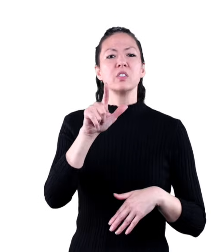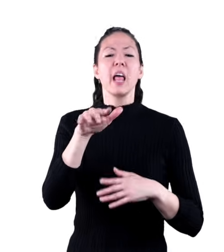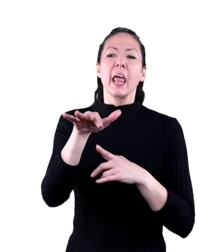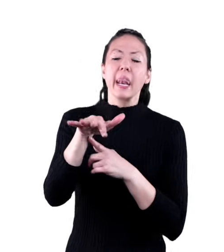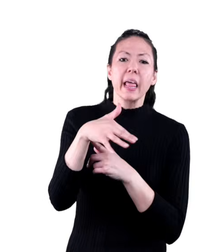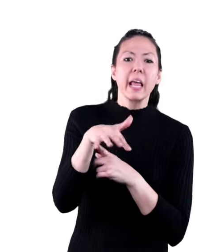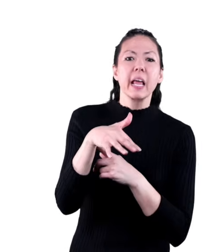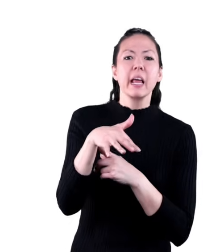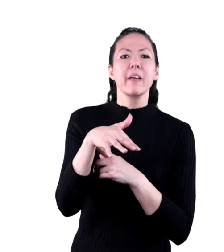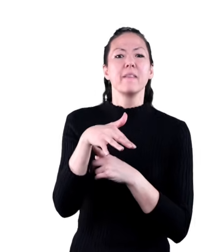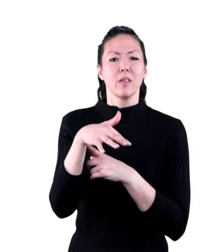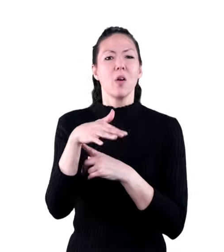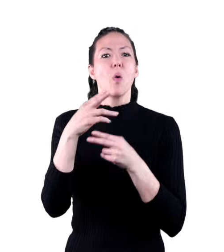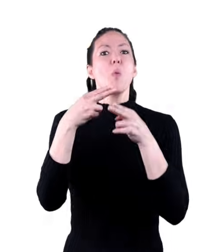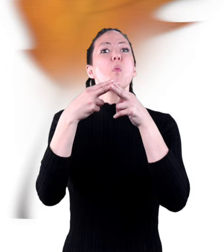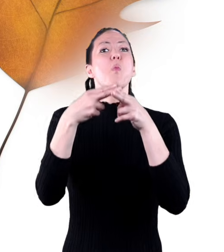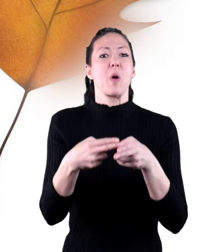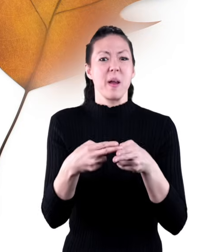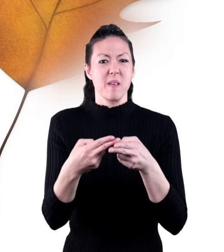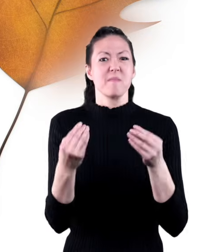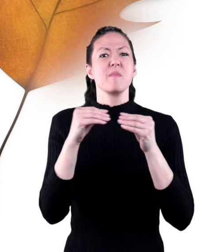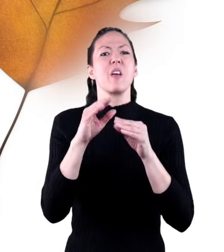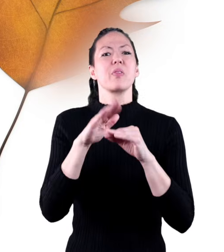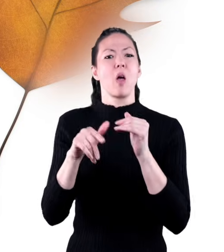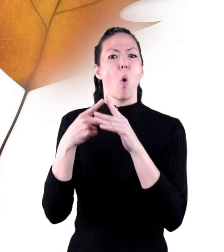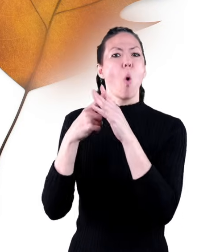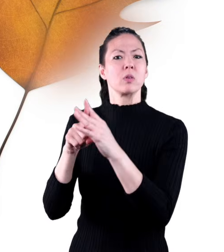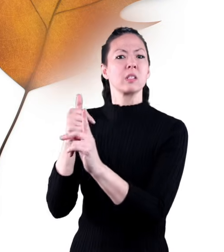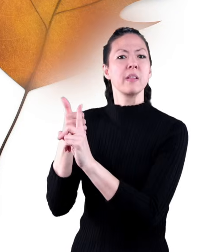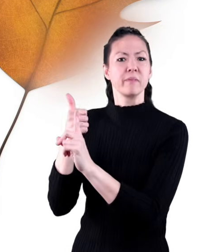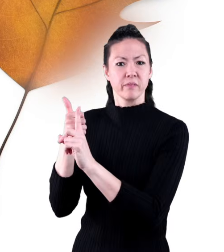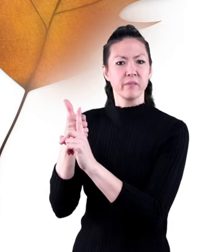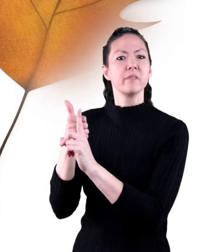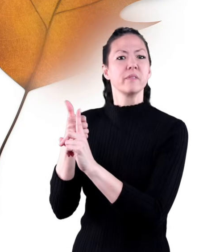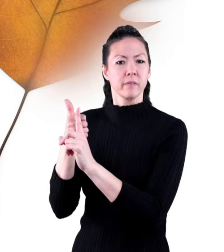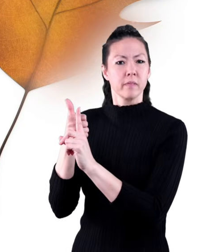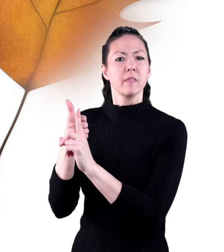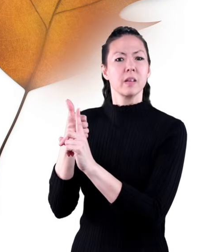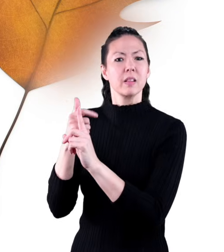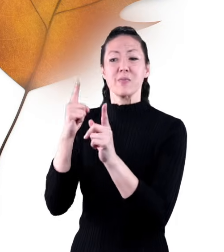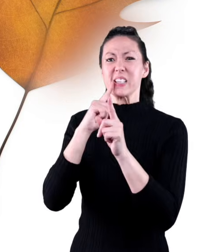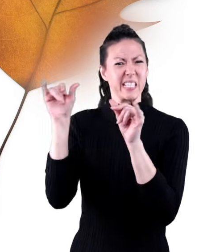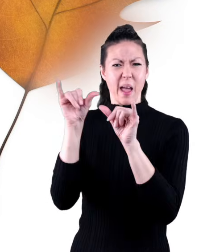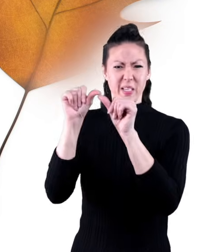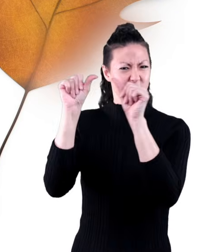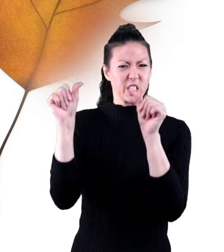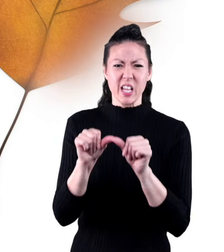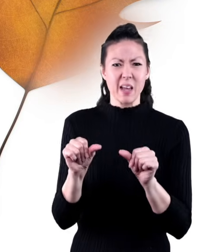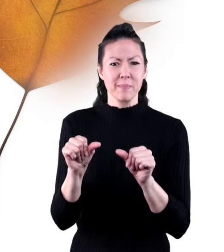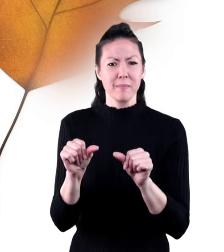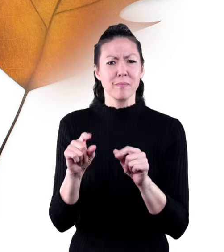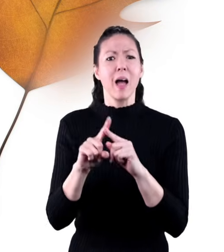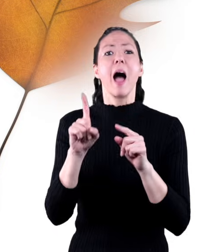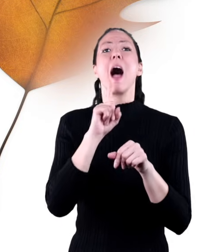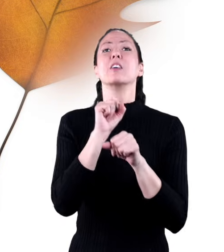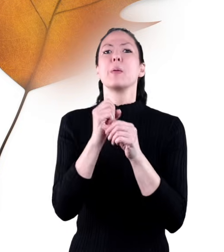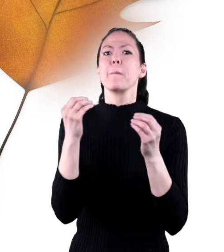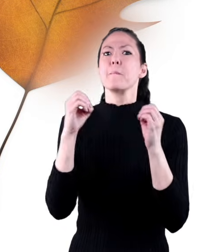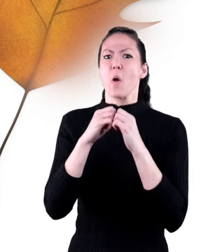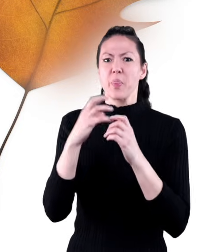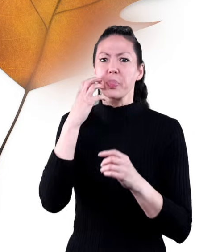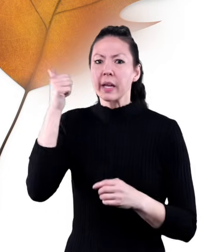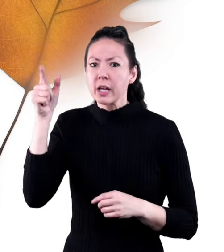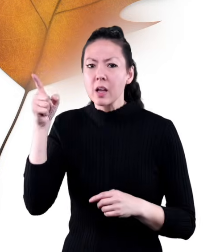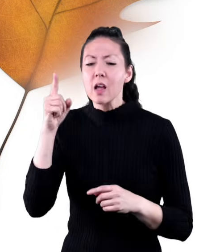leaf will weigh much more than the original leaf itself. While it may have the same shape of the leaf, it can actually be much